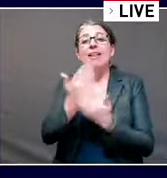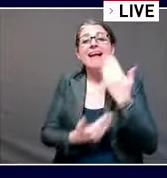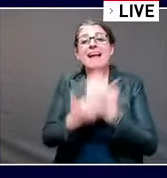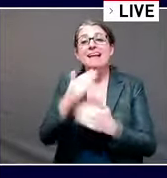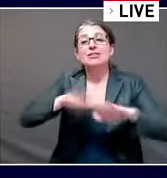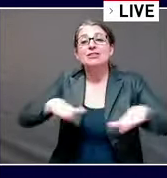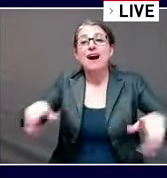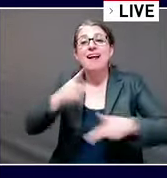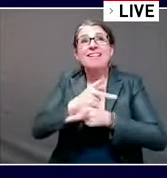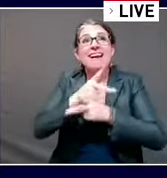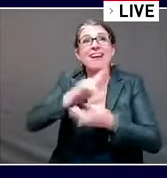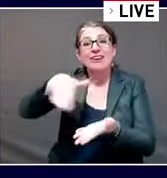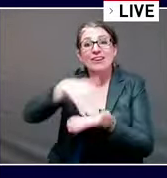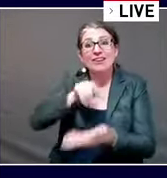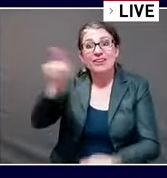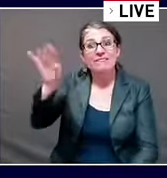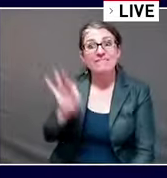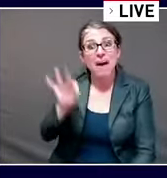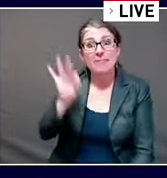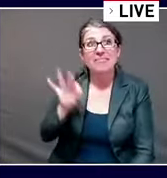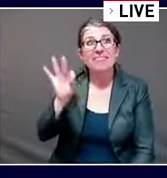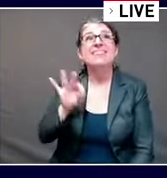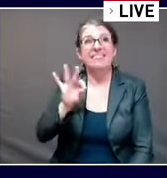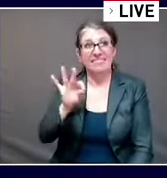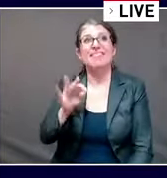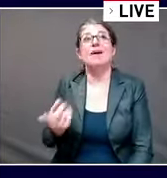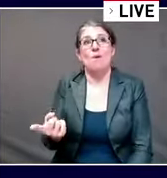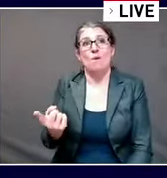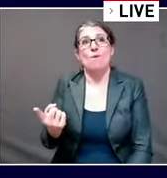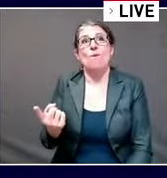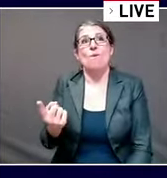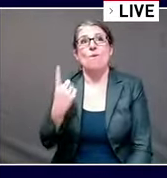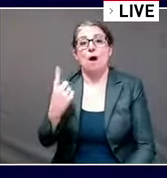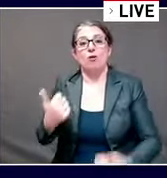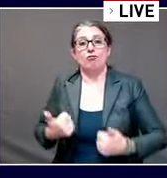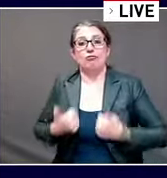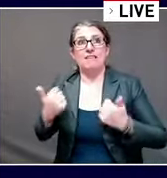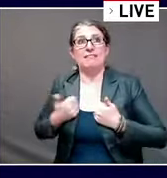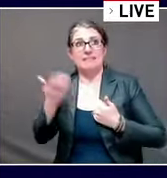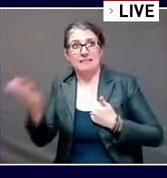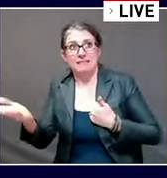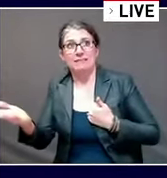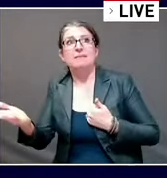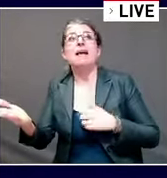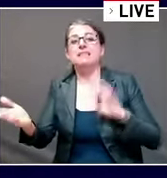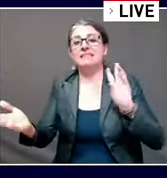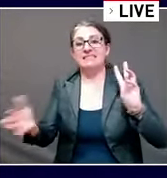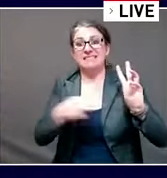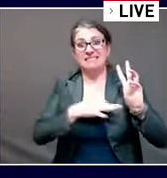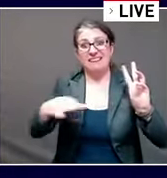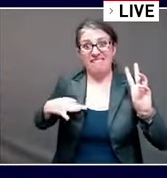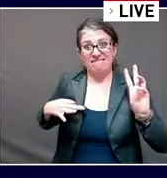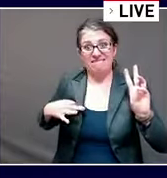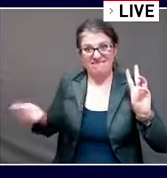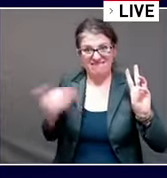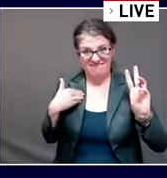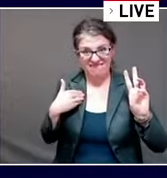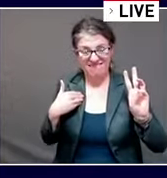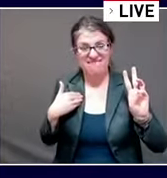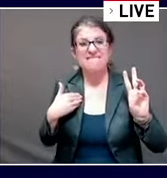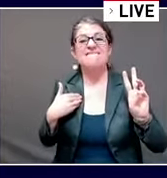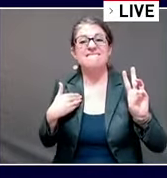reasons, not least of which is that these outbreaks are a direct outcropping of the increasing levels of community